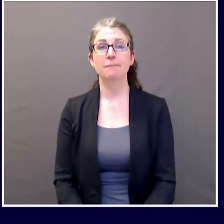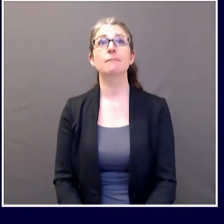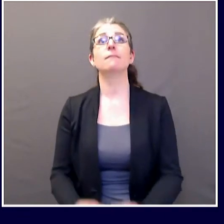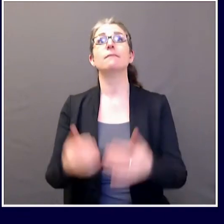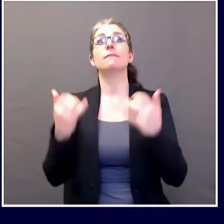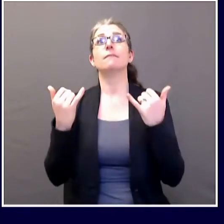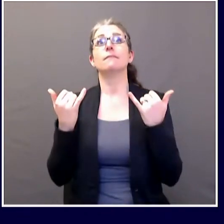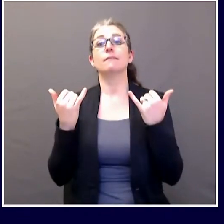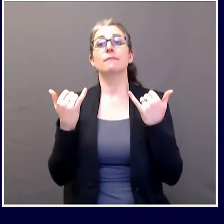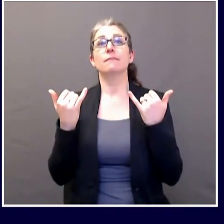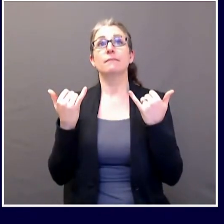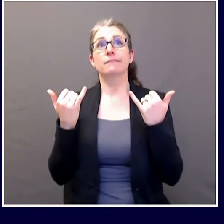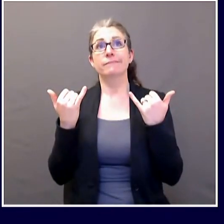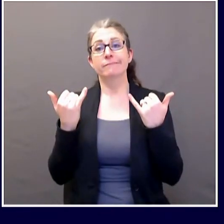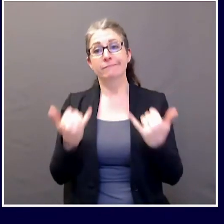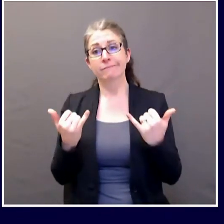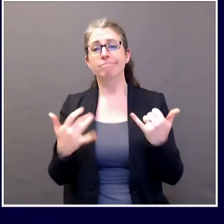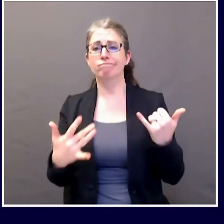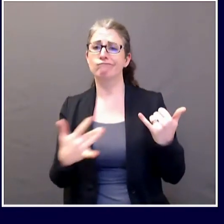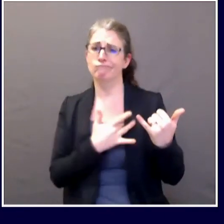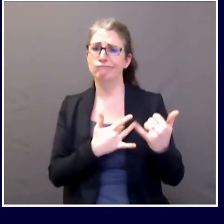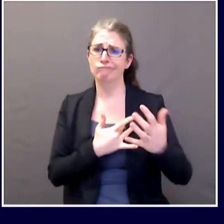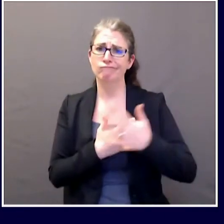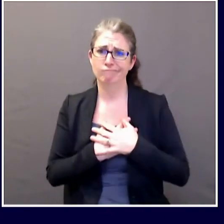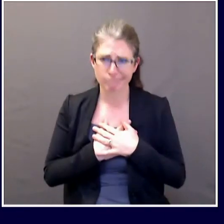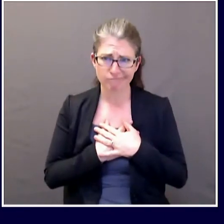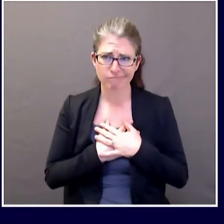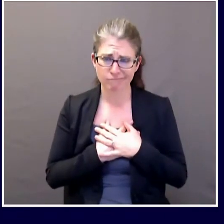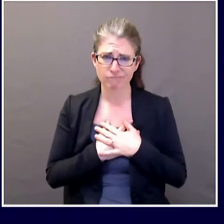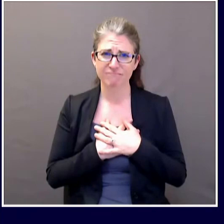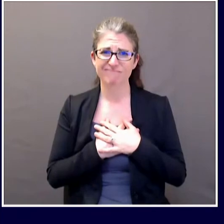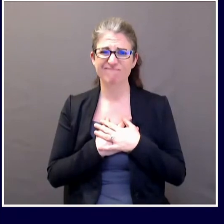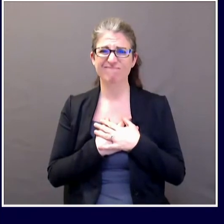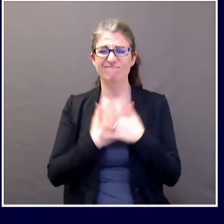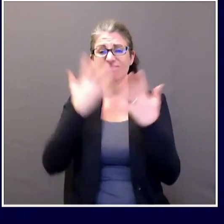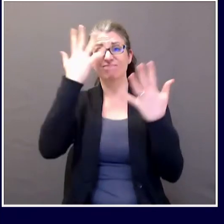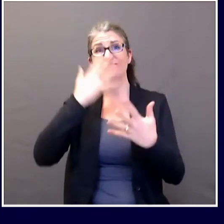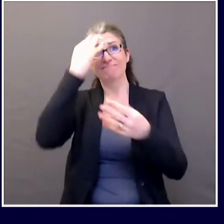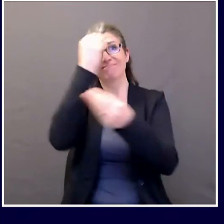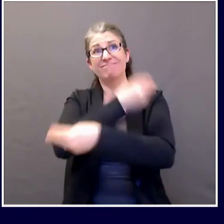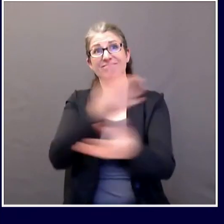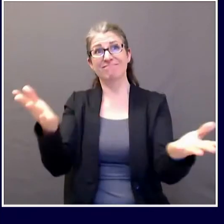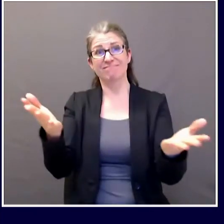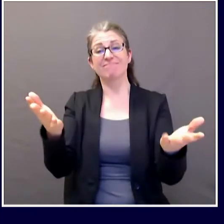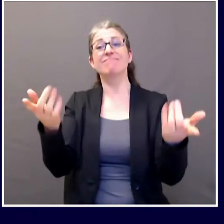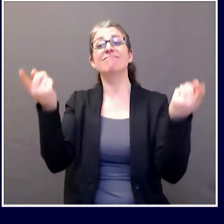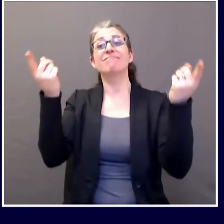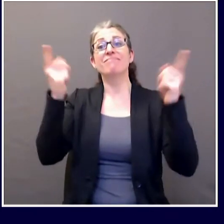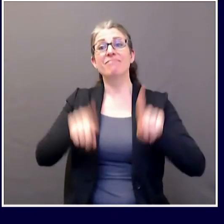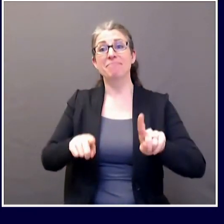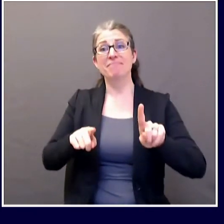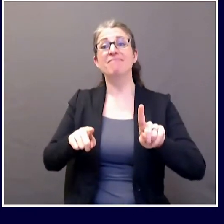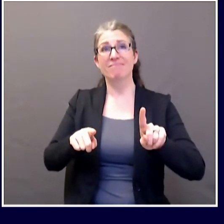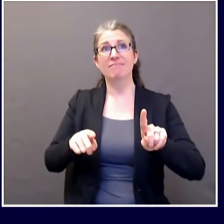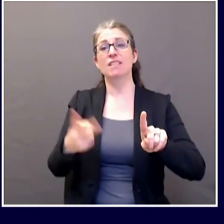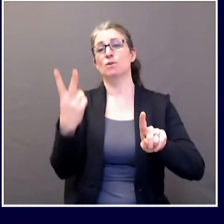update on a sad note. The Maine CDC is reporting 2 additional deaths